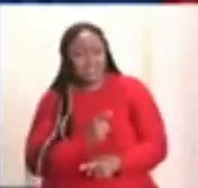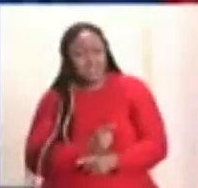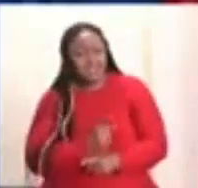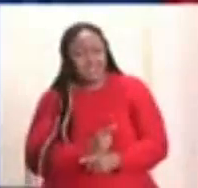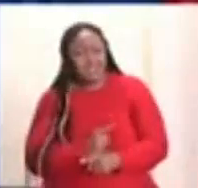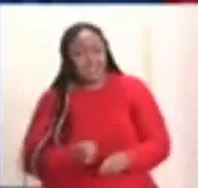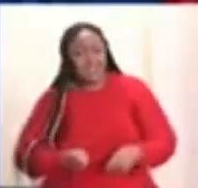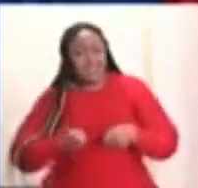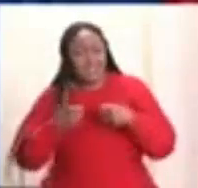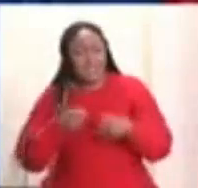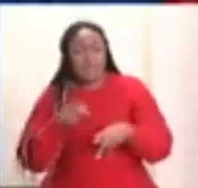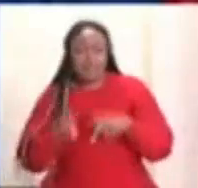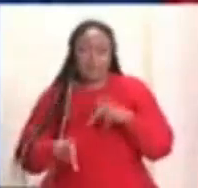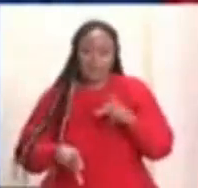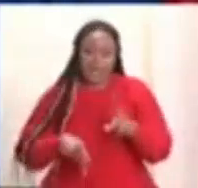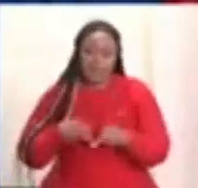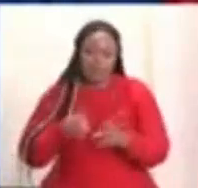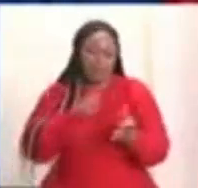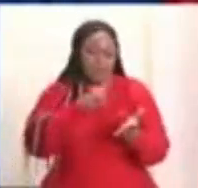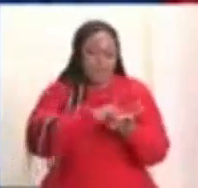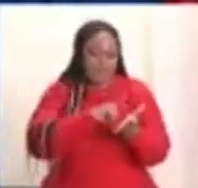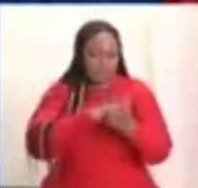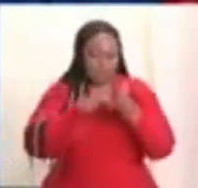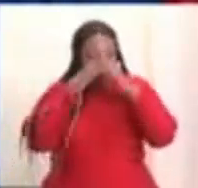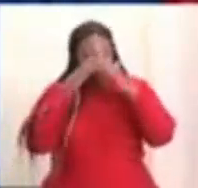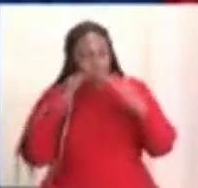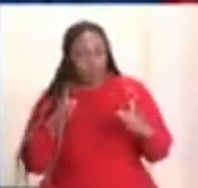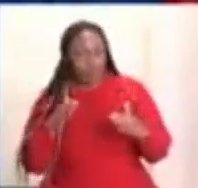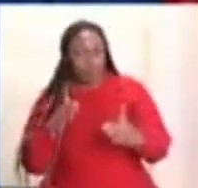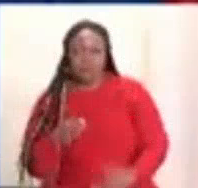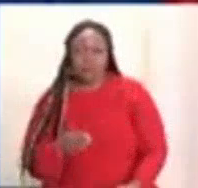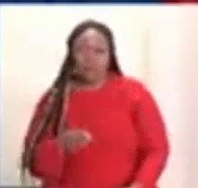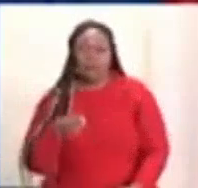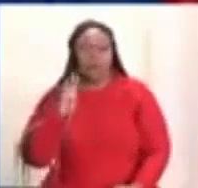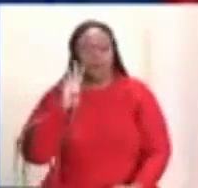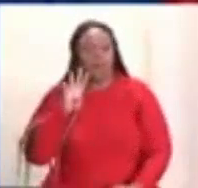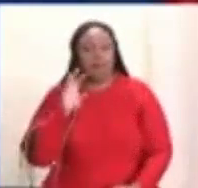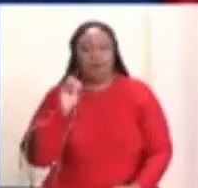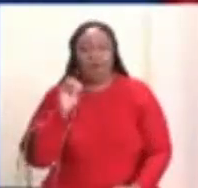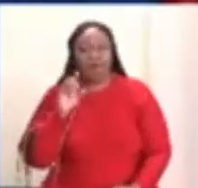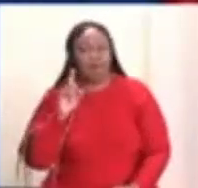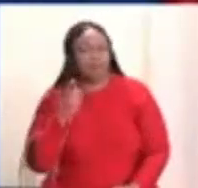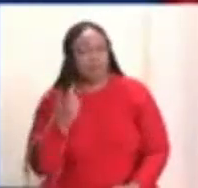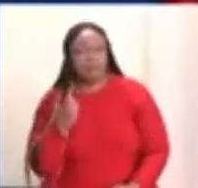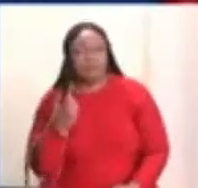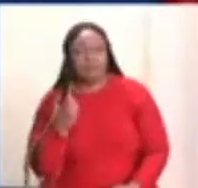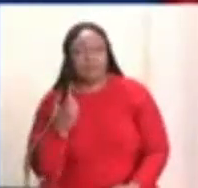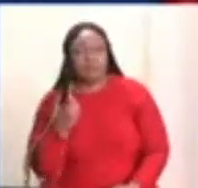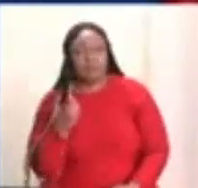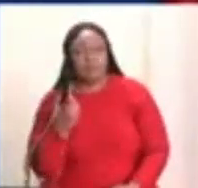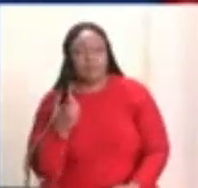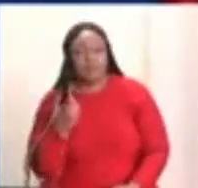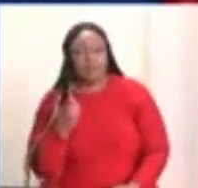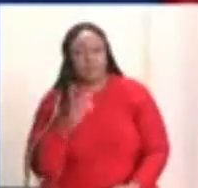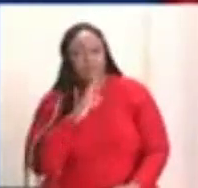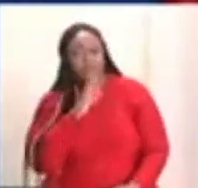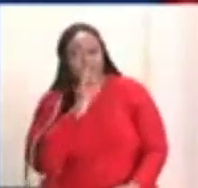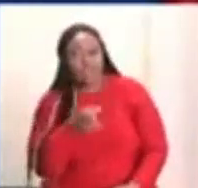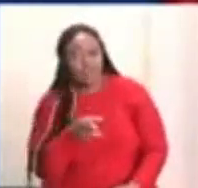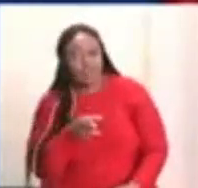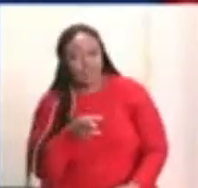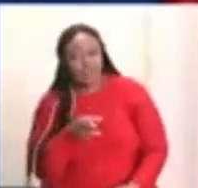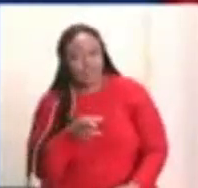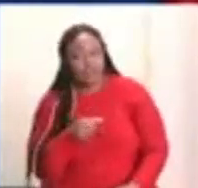can they really rebuild? What house can they really rebuild with that? And none of these things were